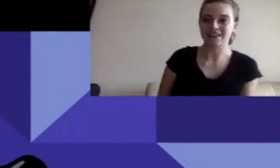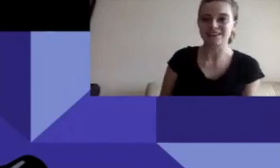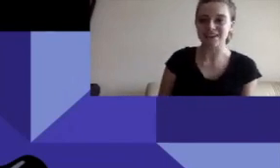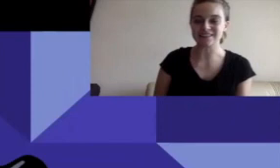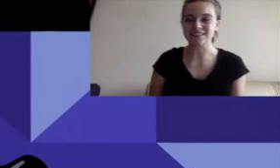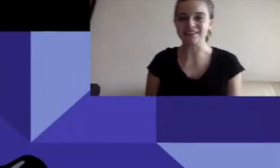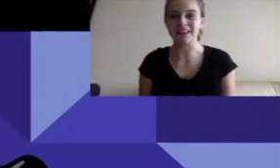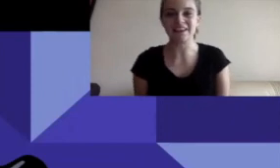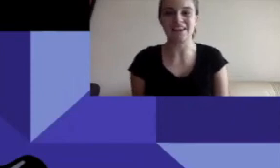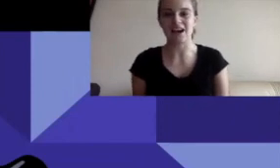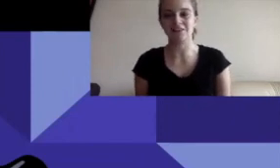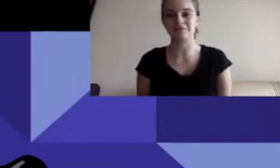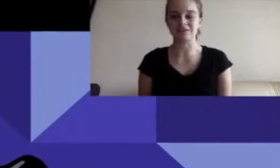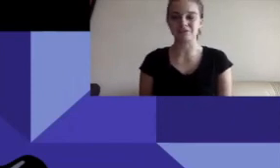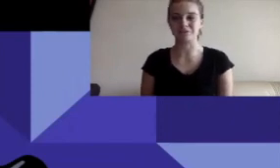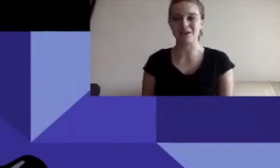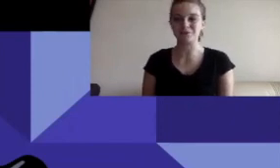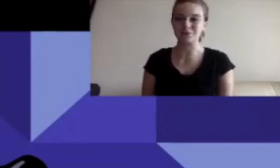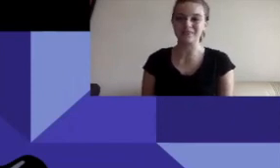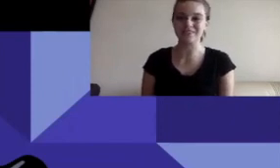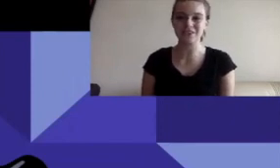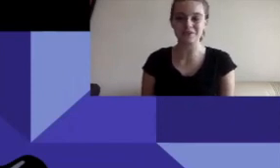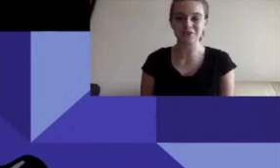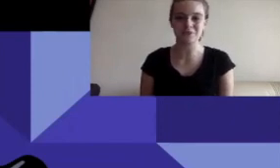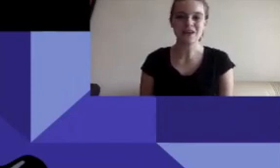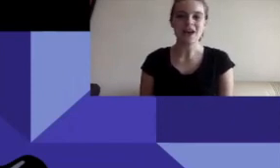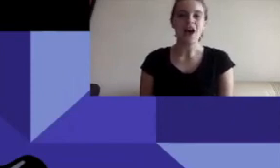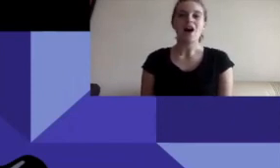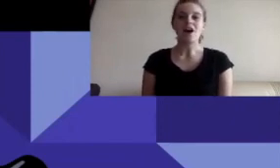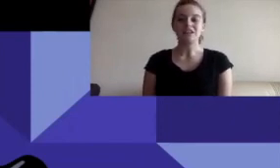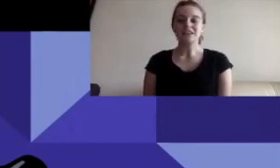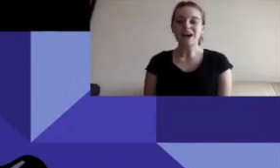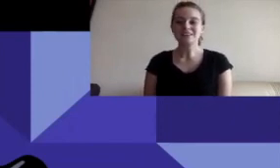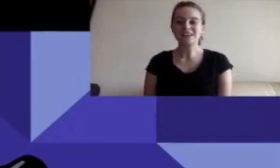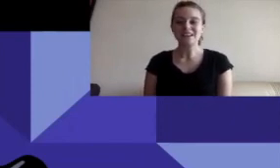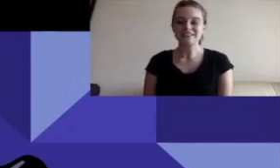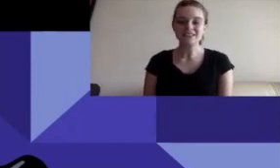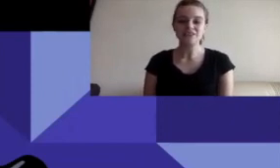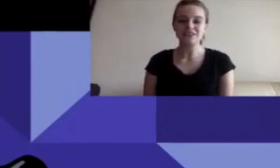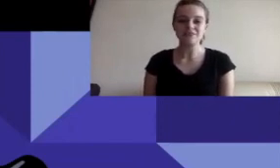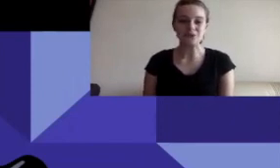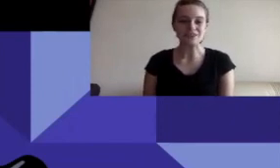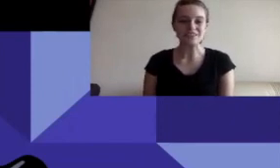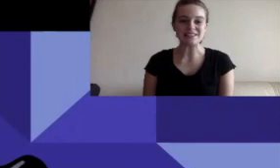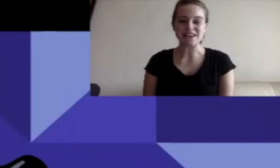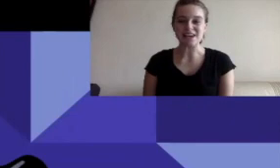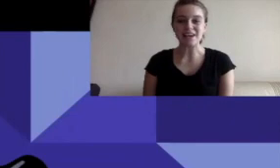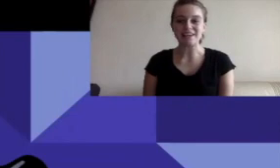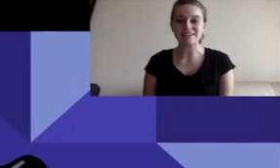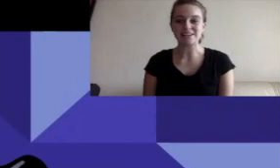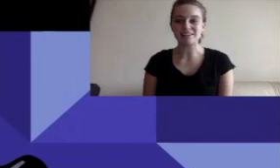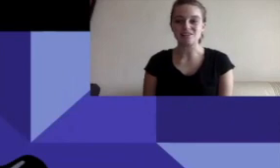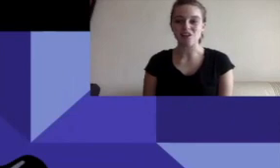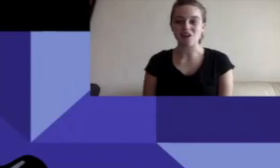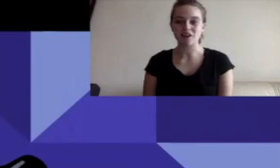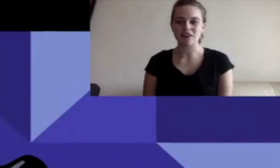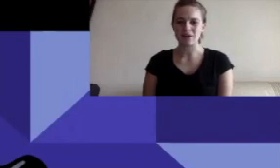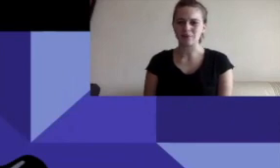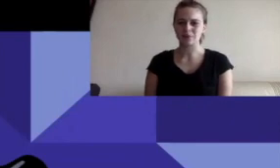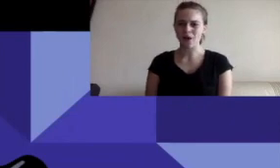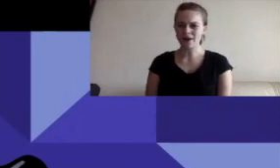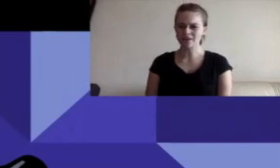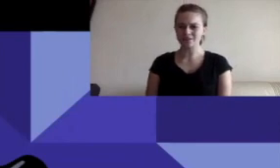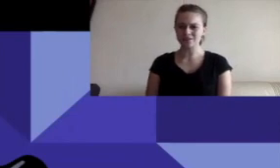And and dancing like an elephant around your living room. Our last activity for today is a song